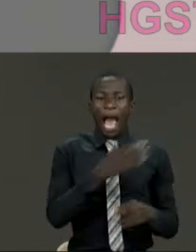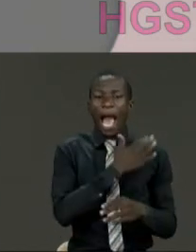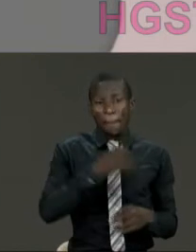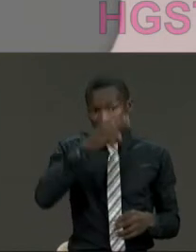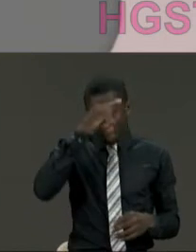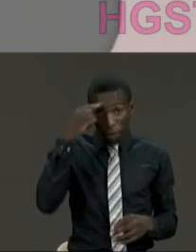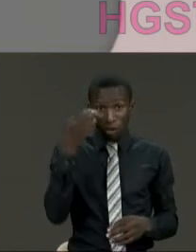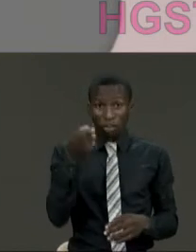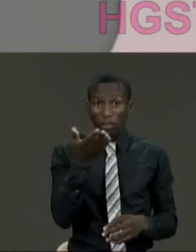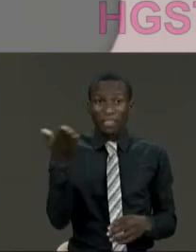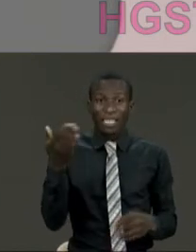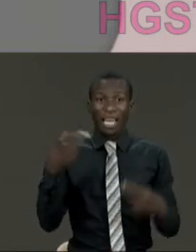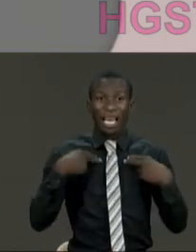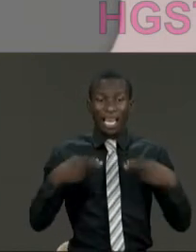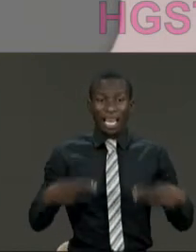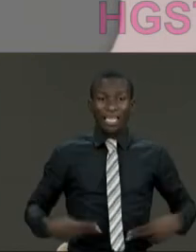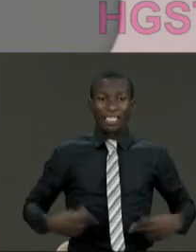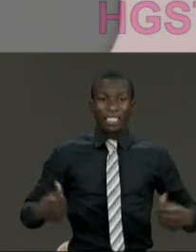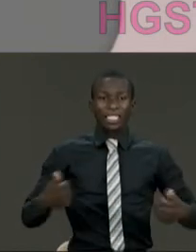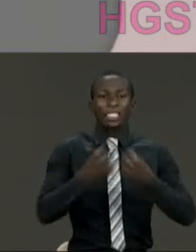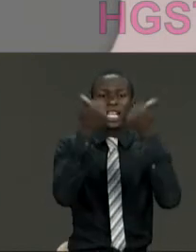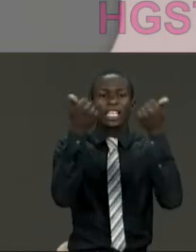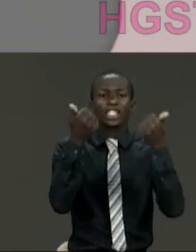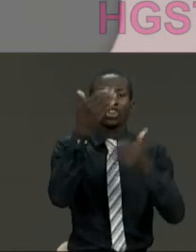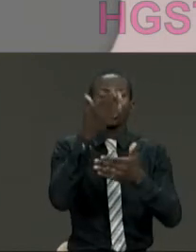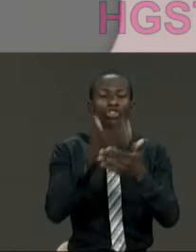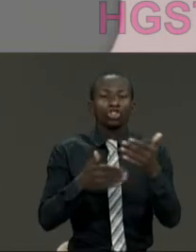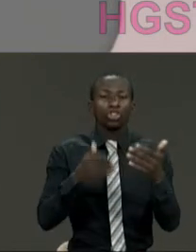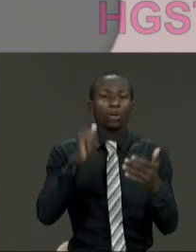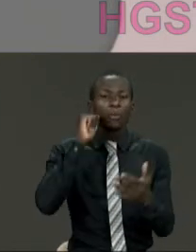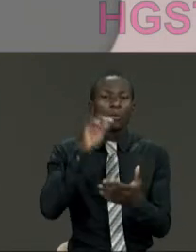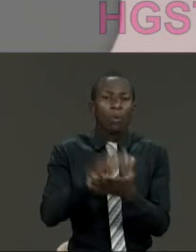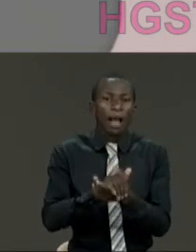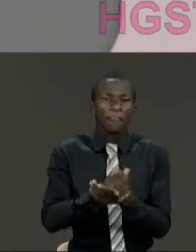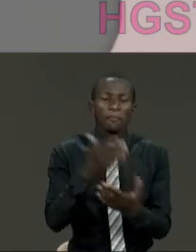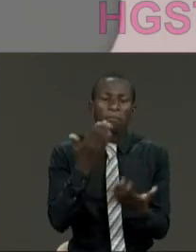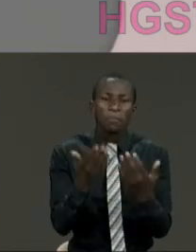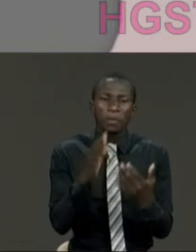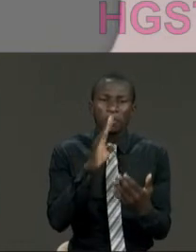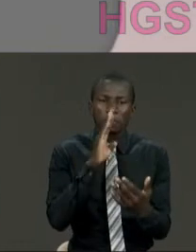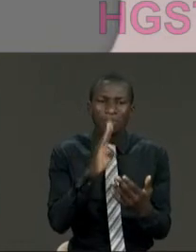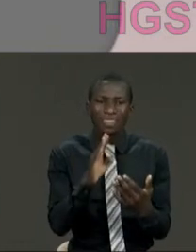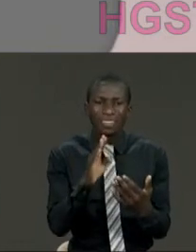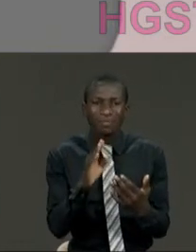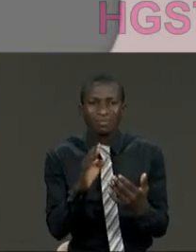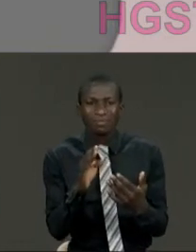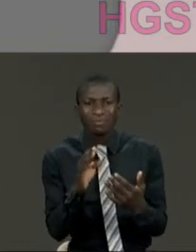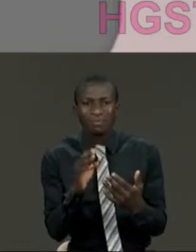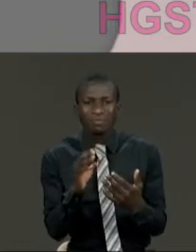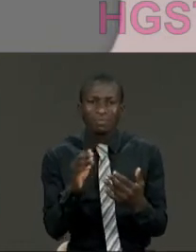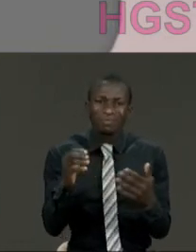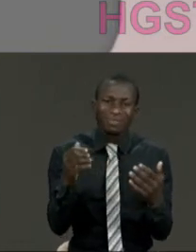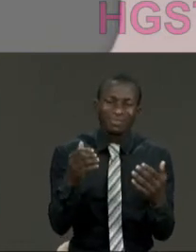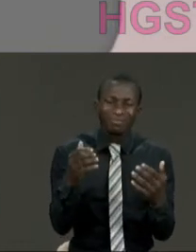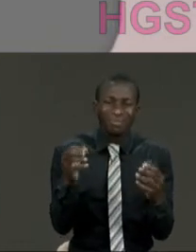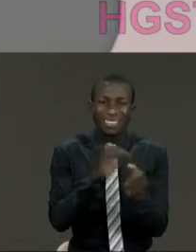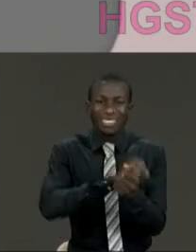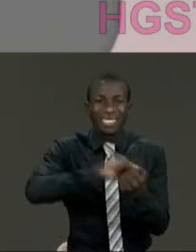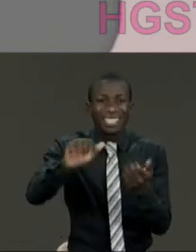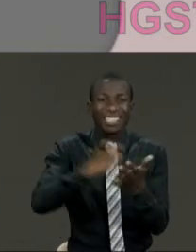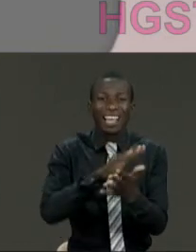challenges, some wife might have been deserted by the husband. Some husband might have been deserted by